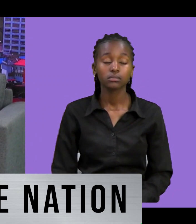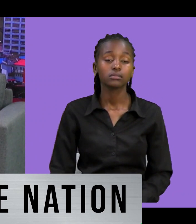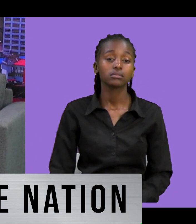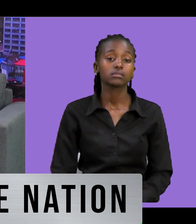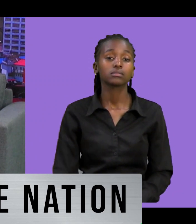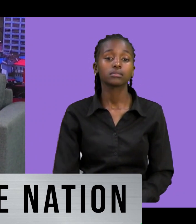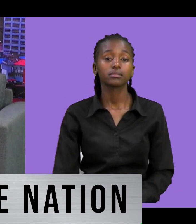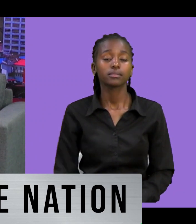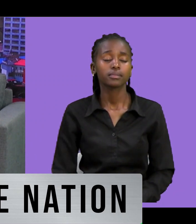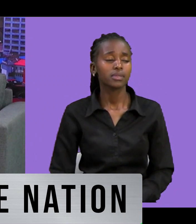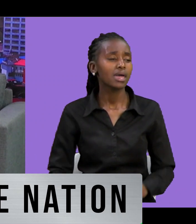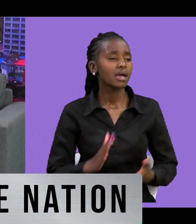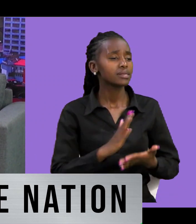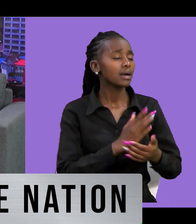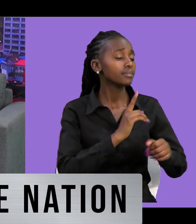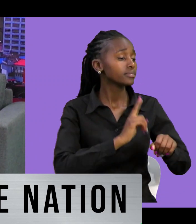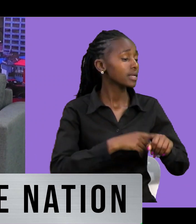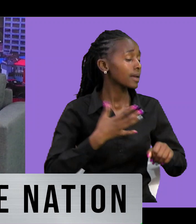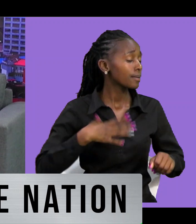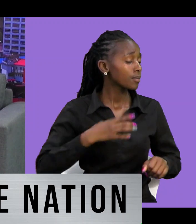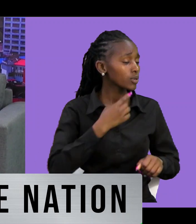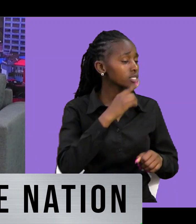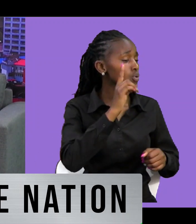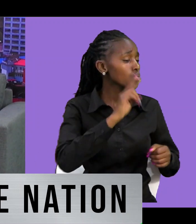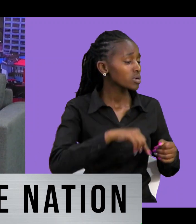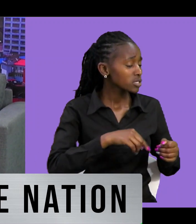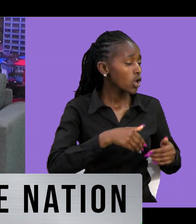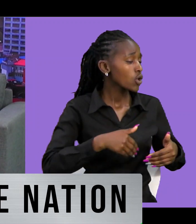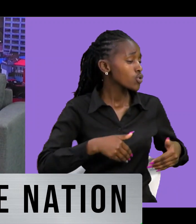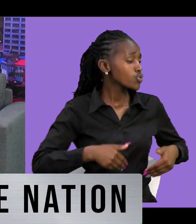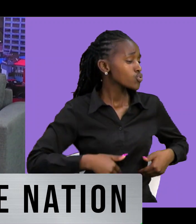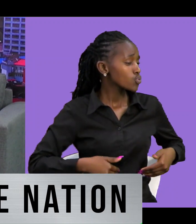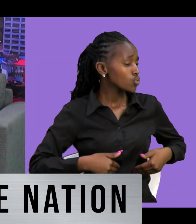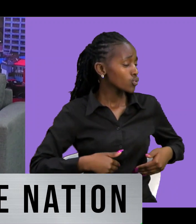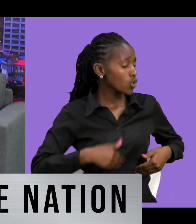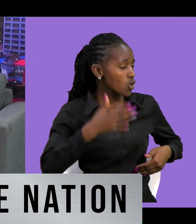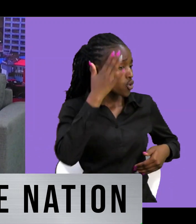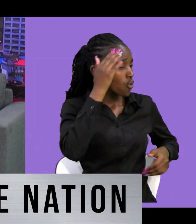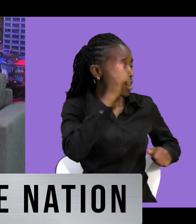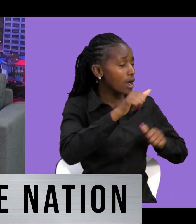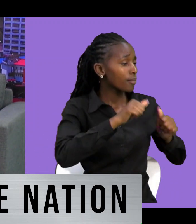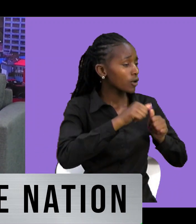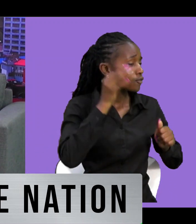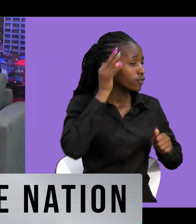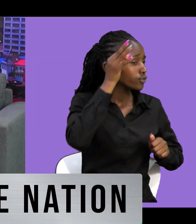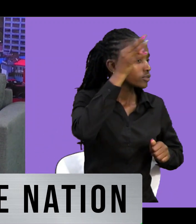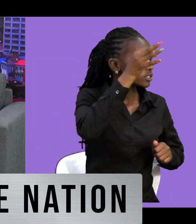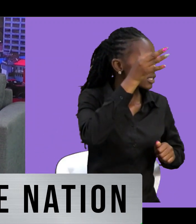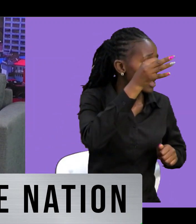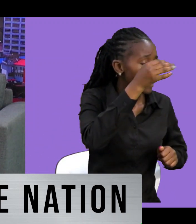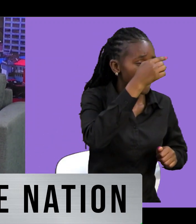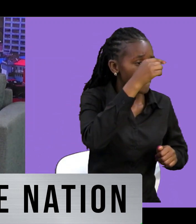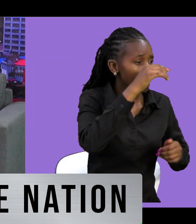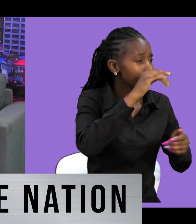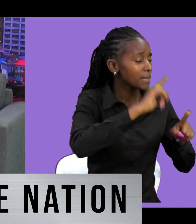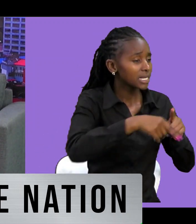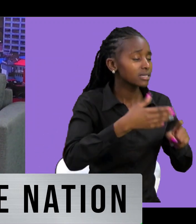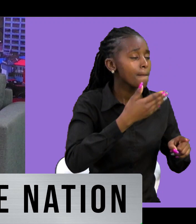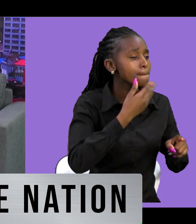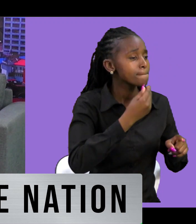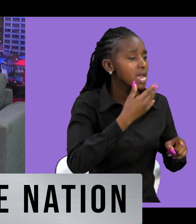mbali wakiwa wameketi, what the youth cannot see while they are on top of a tree. A lot of